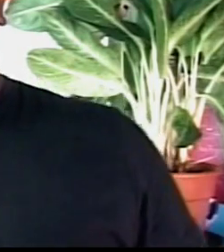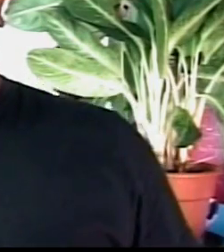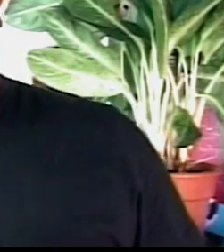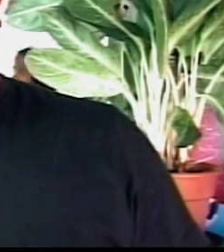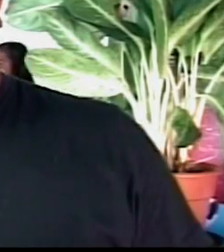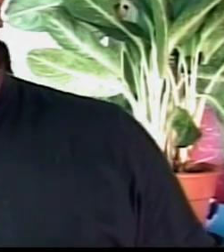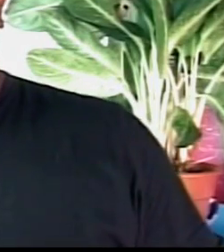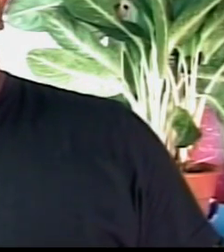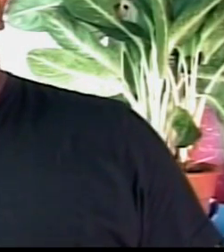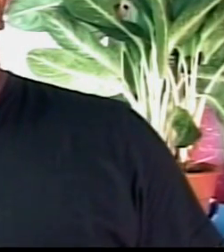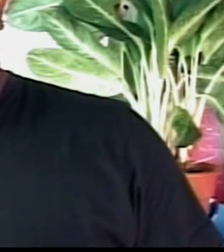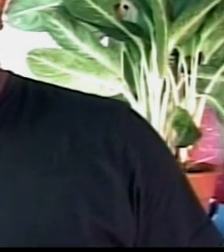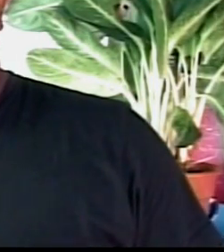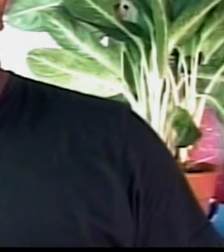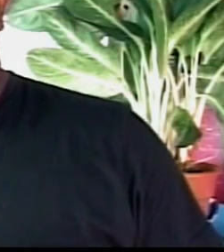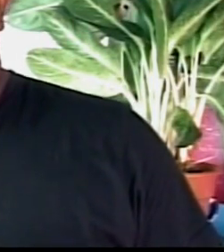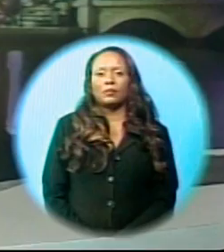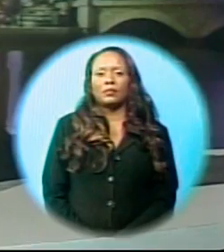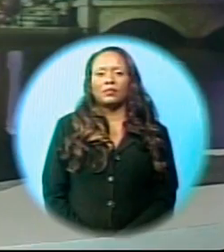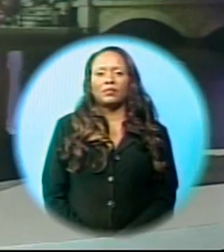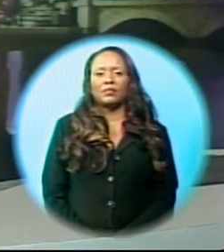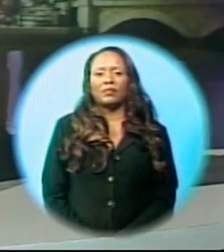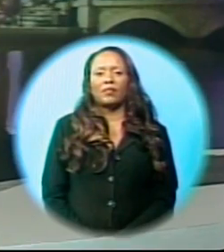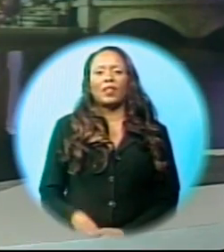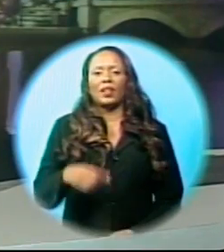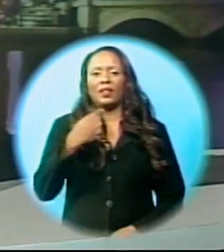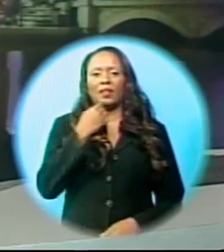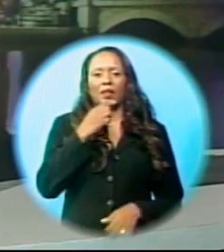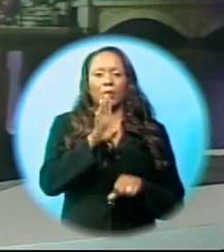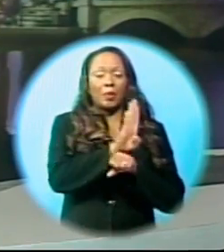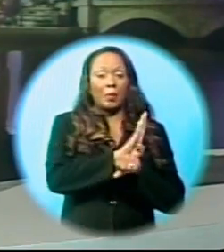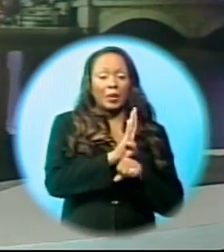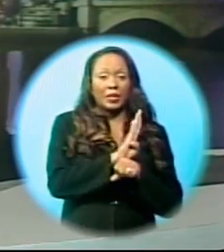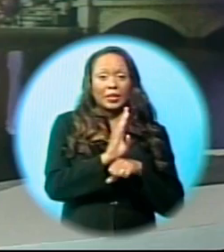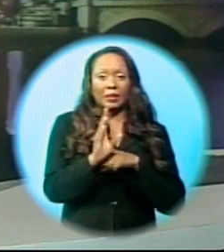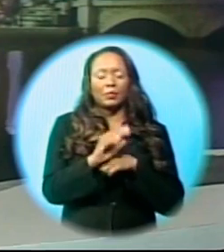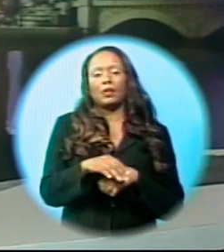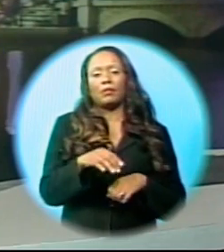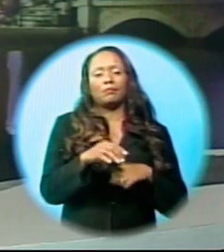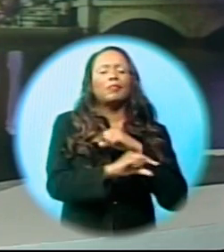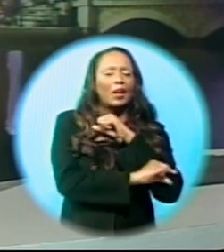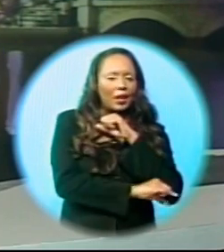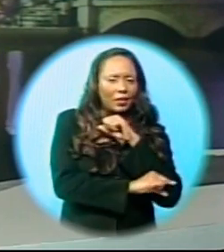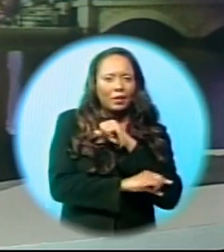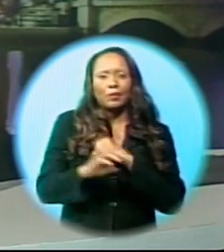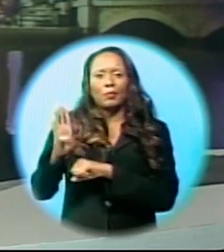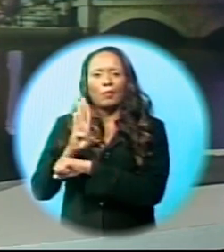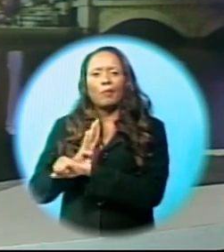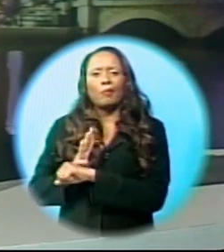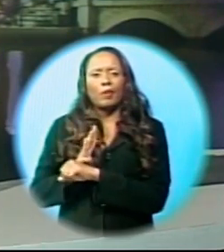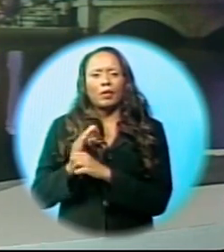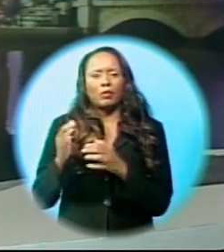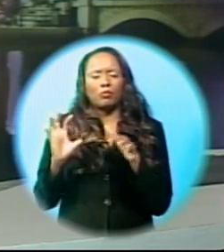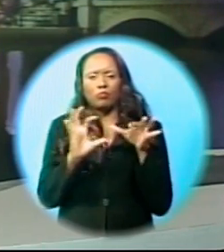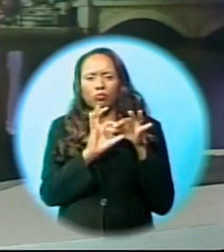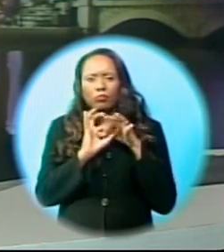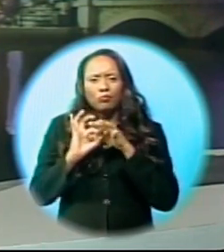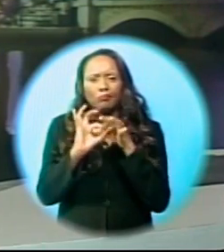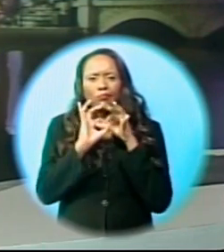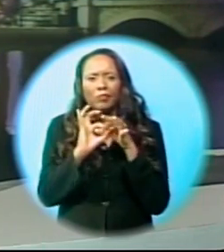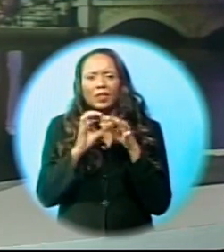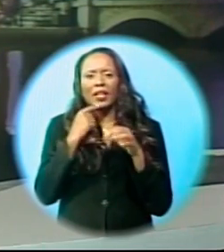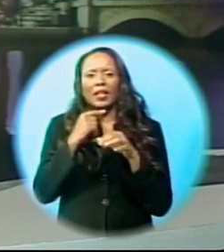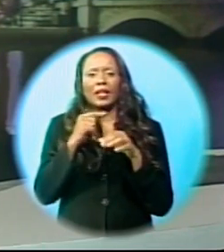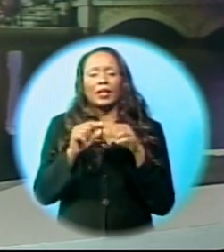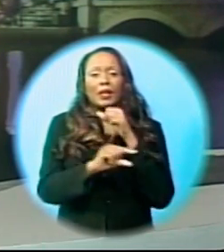And it's something that we're really looking forward to. Mr. Bovell says Barbados and Guyana have a close relationship, and he also says Guyanese living